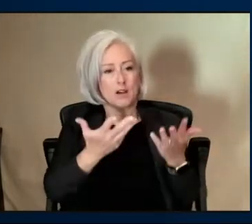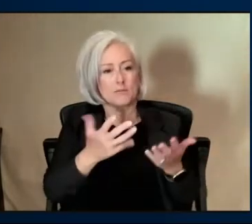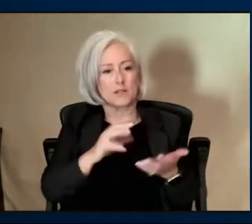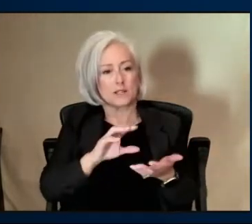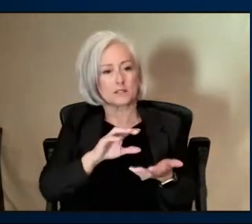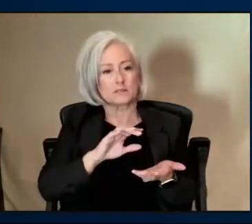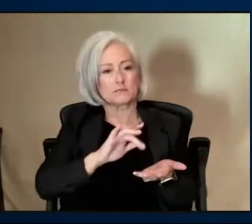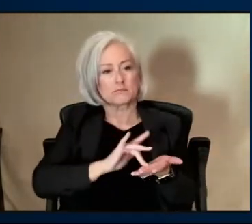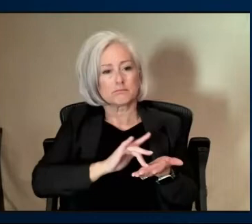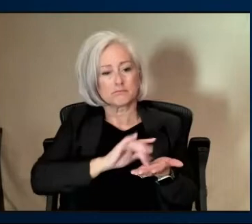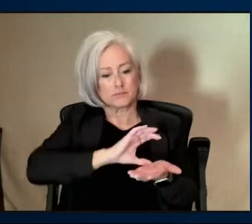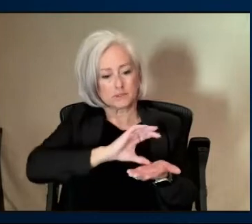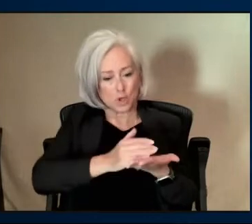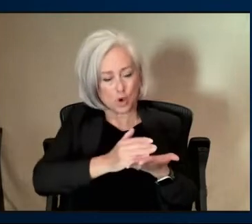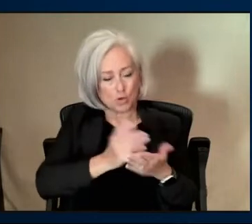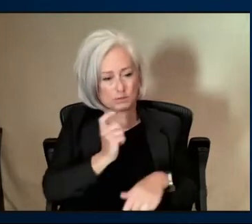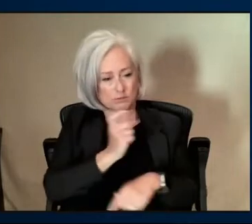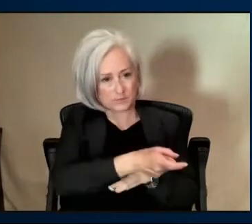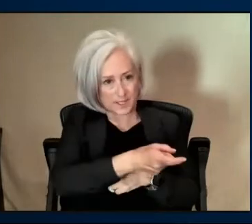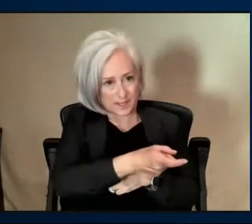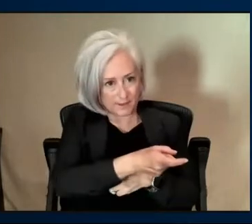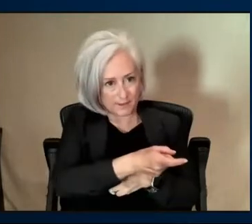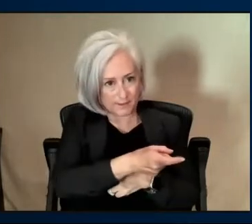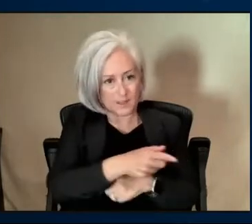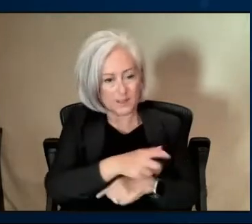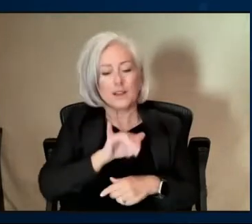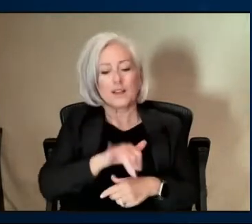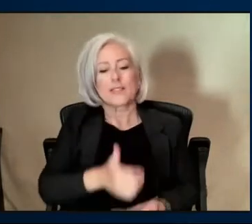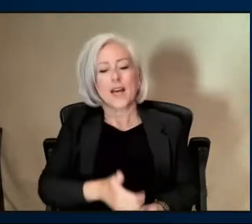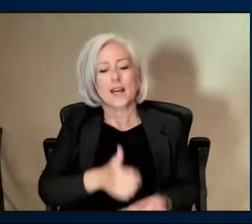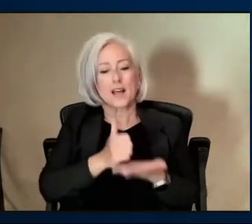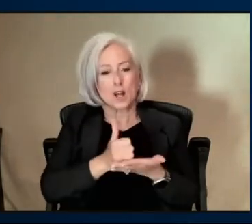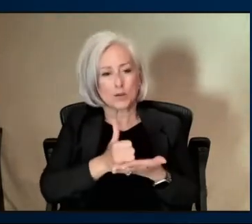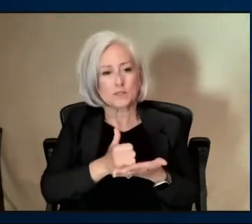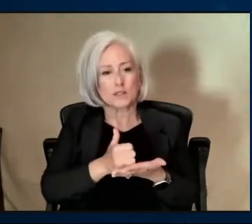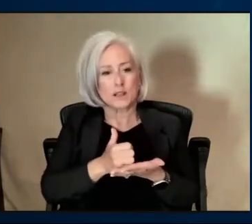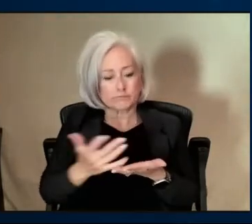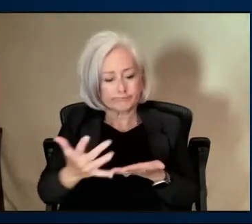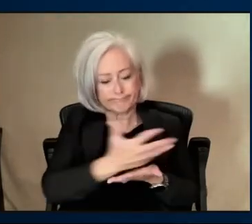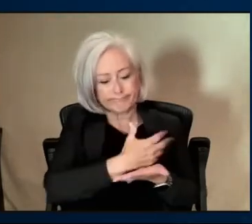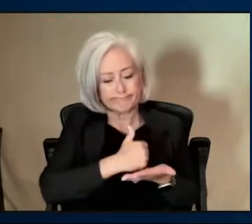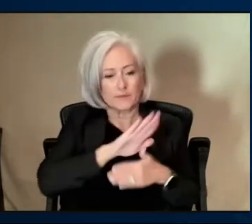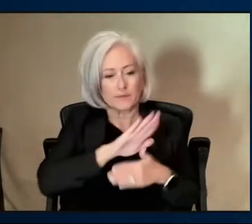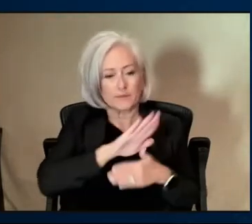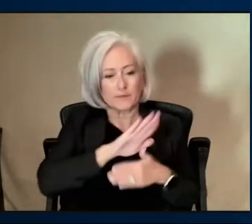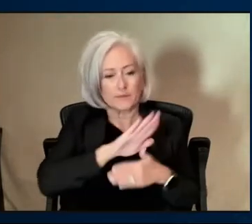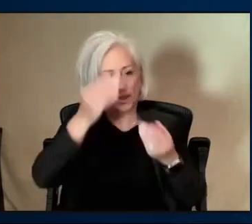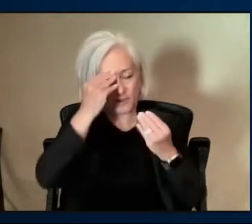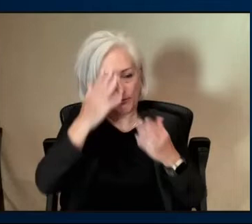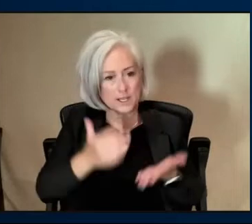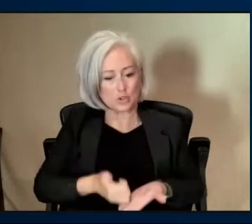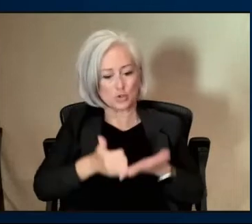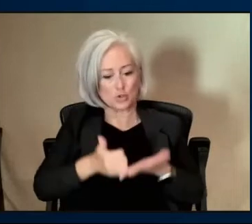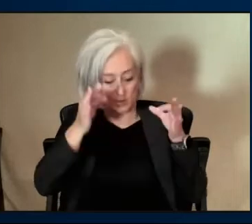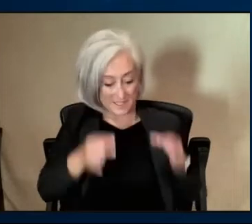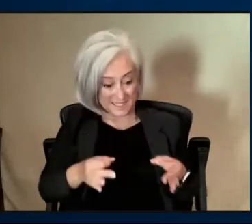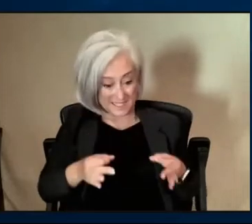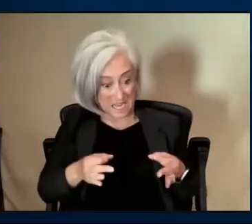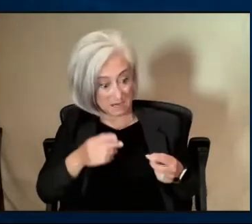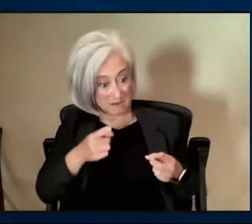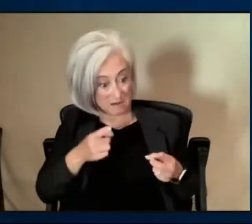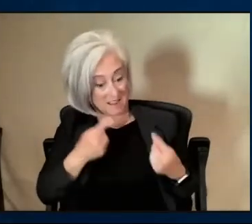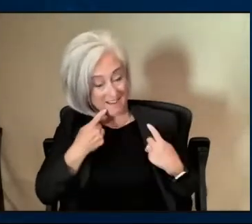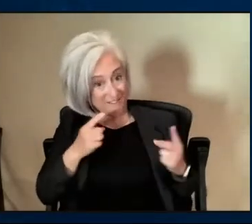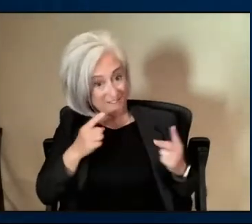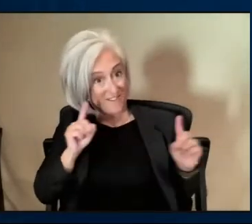going to help us capture all the information we need to decide, is this working like it should be, and is it